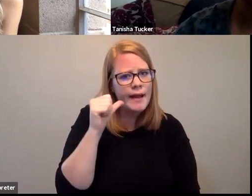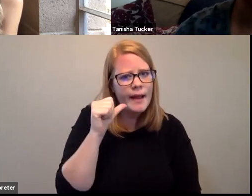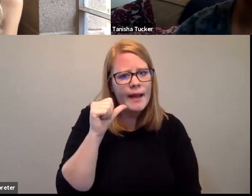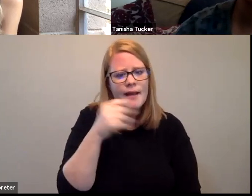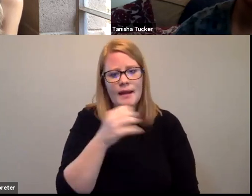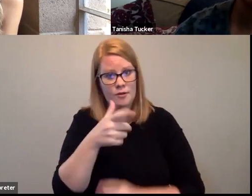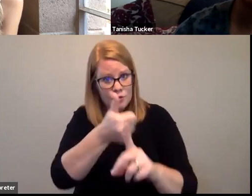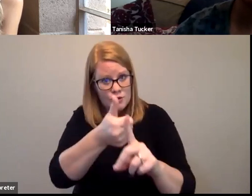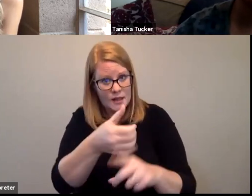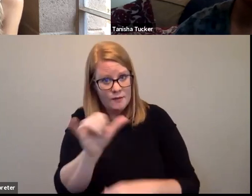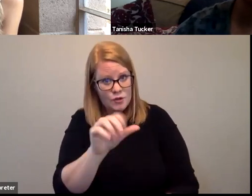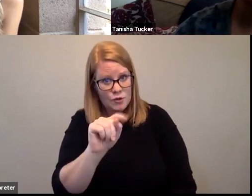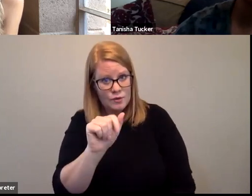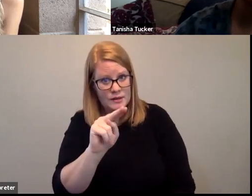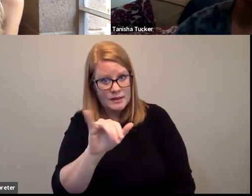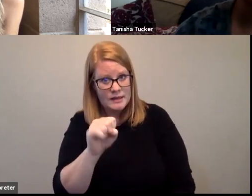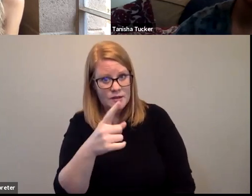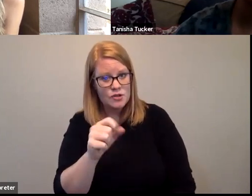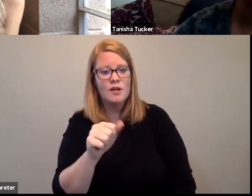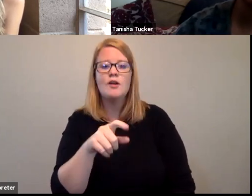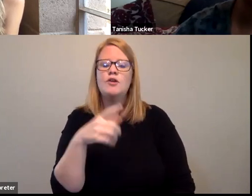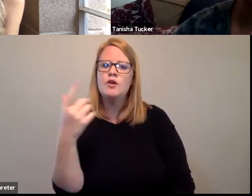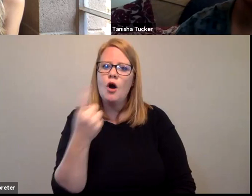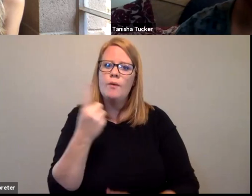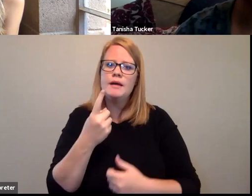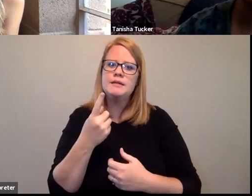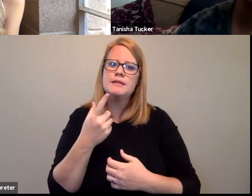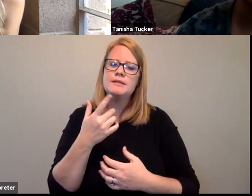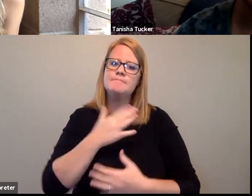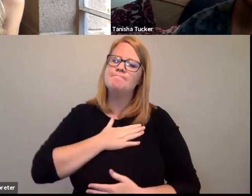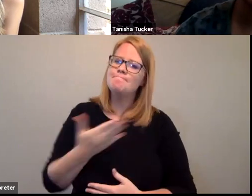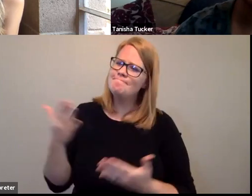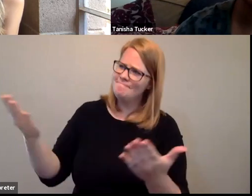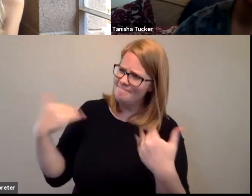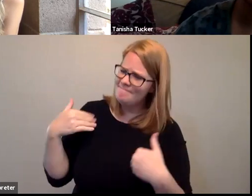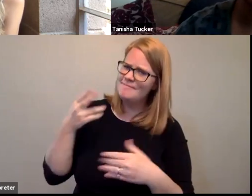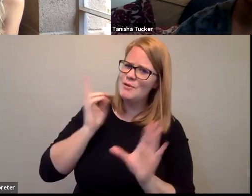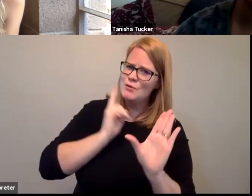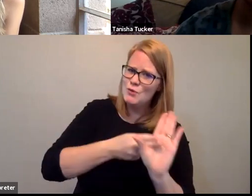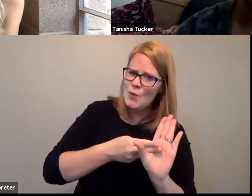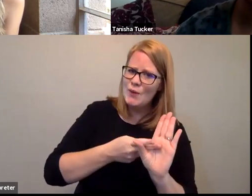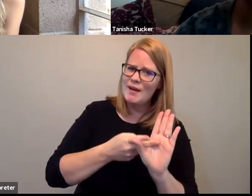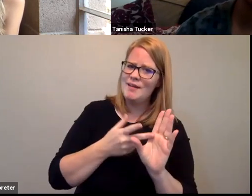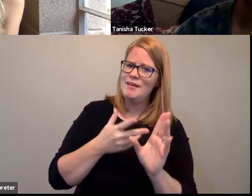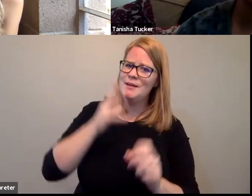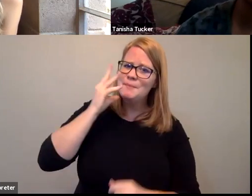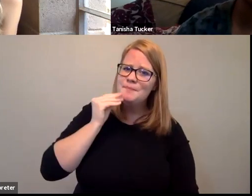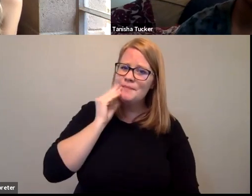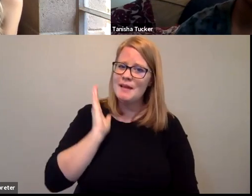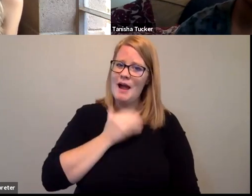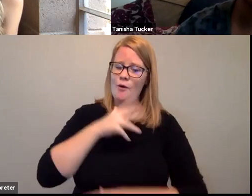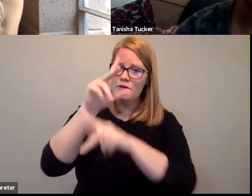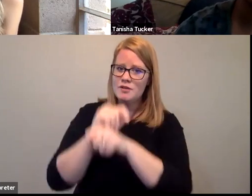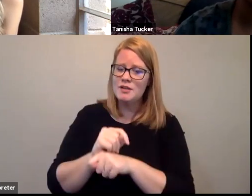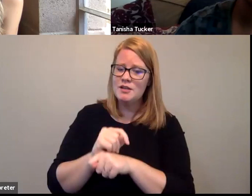folks to be a part of this tradition, which is such a gift. And you mentioned, as